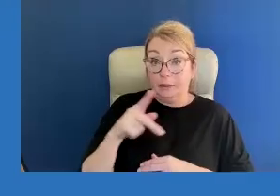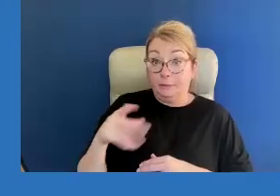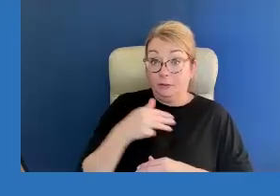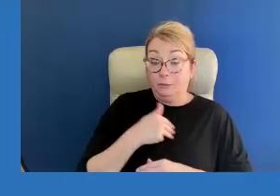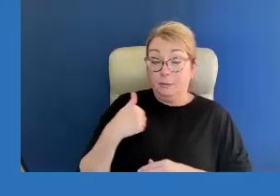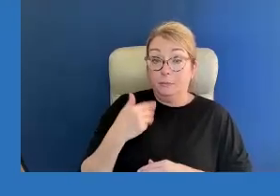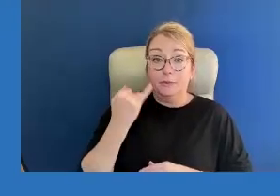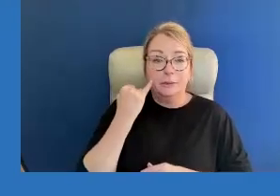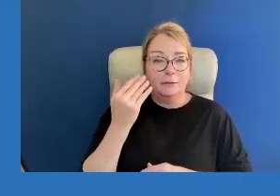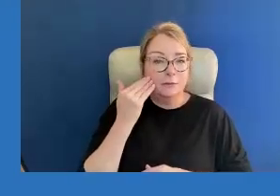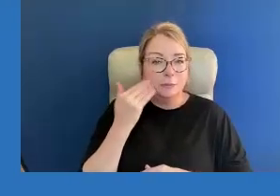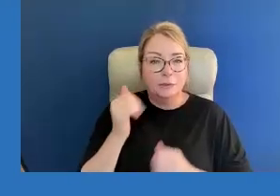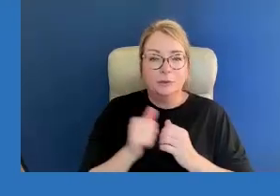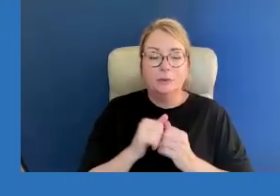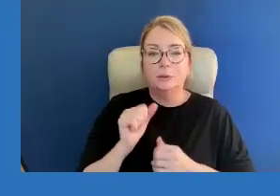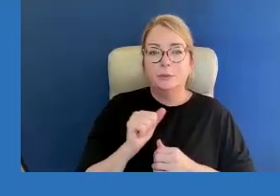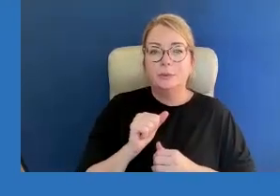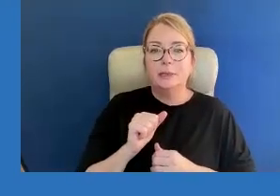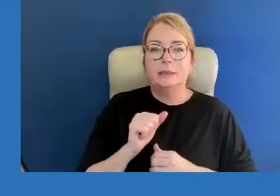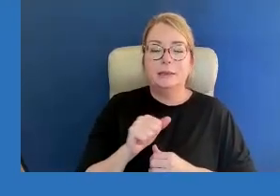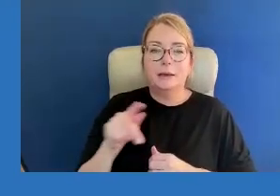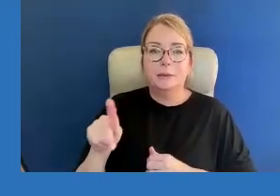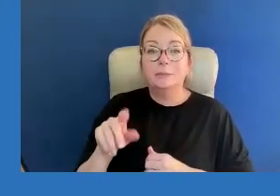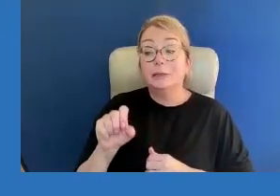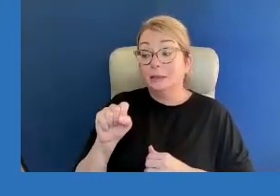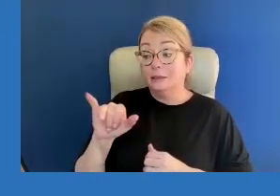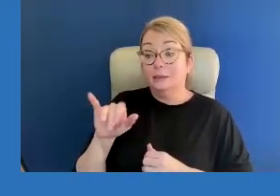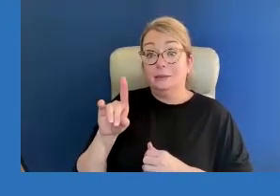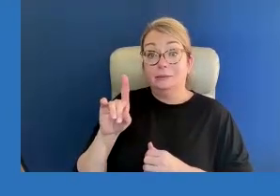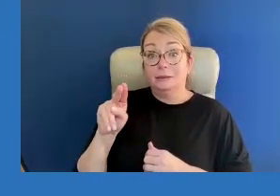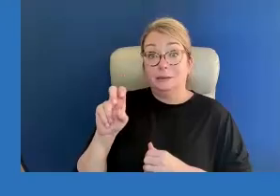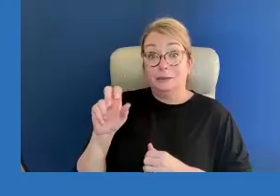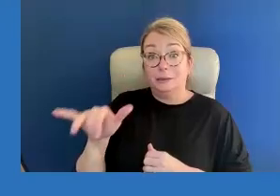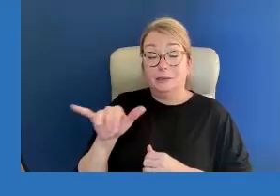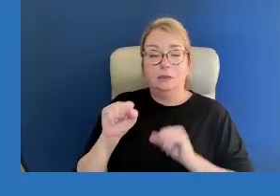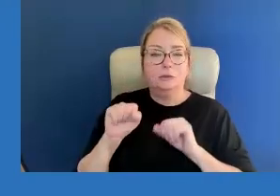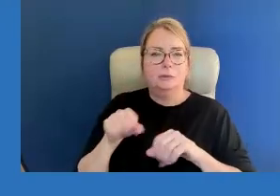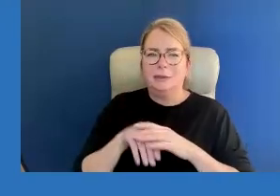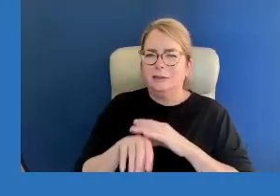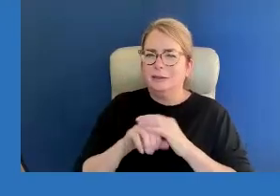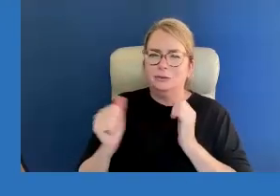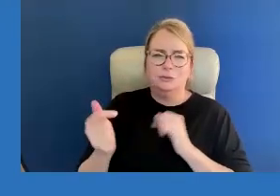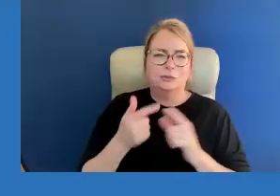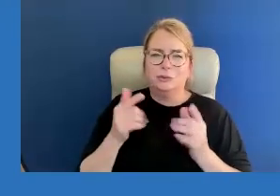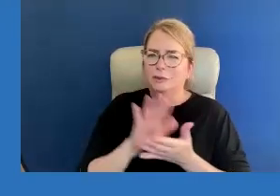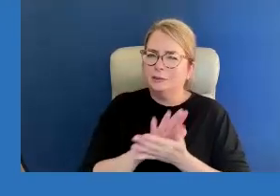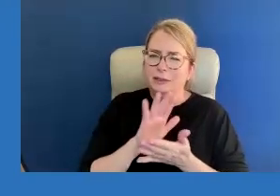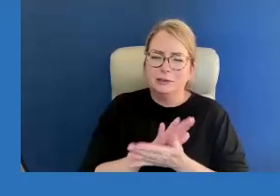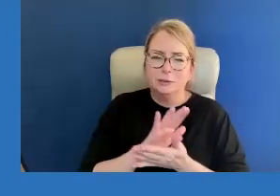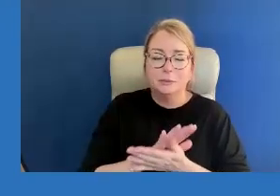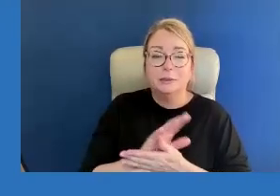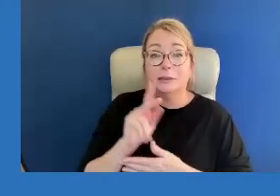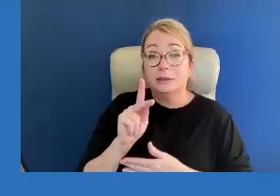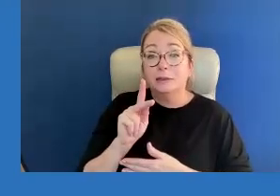you're familiar with the apps, you have Sydney, which is available to you where you can access all your plan documents, a virtual ID card.